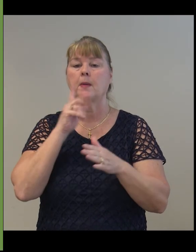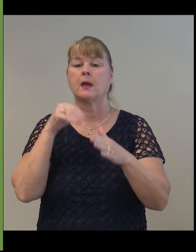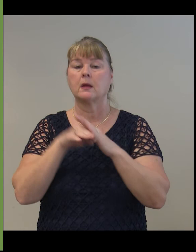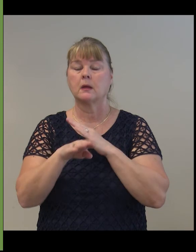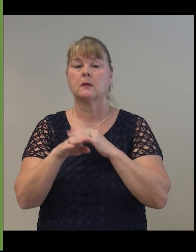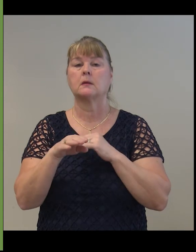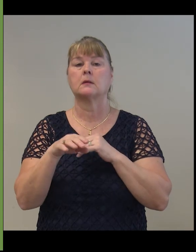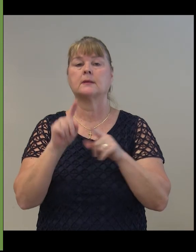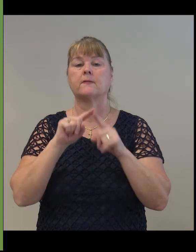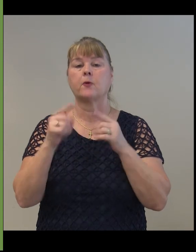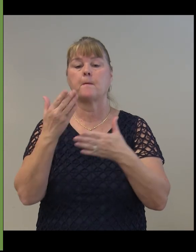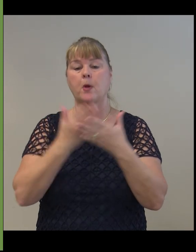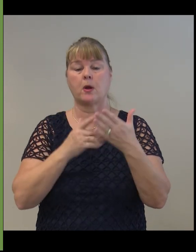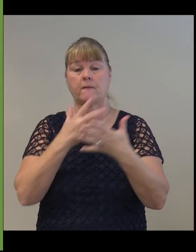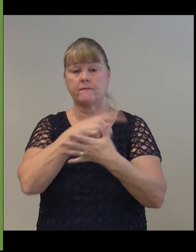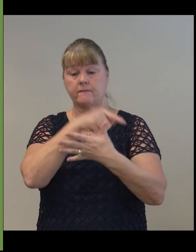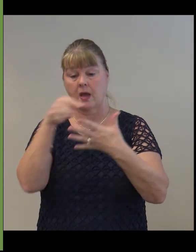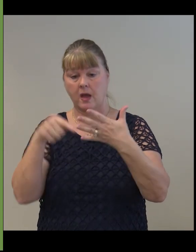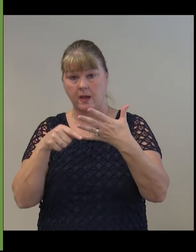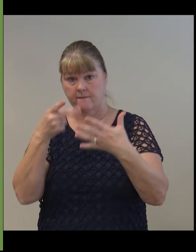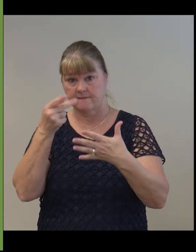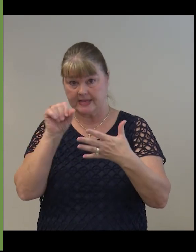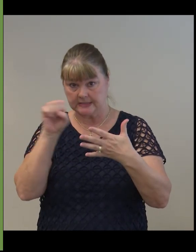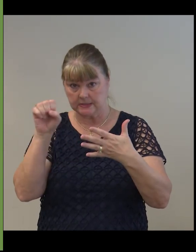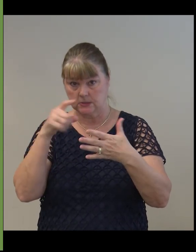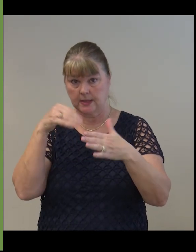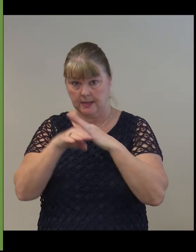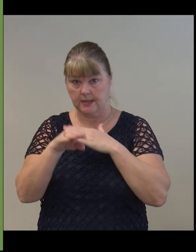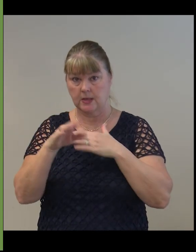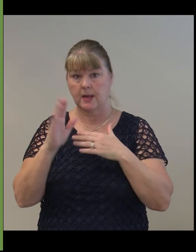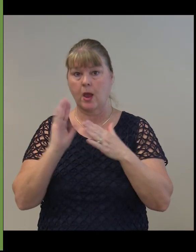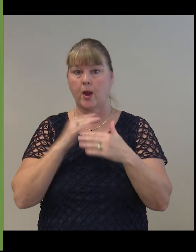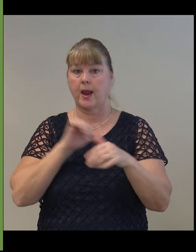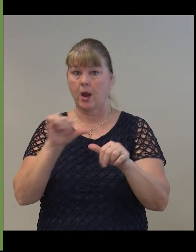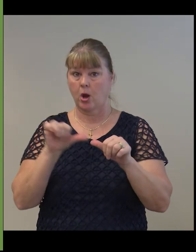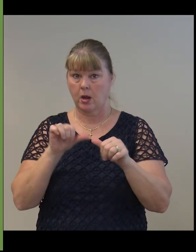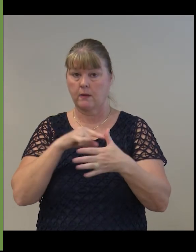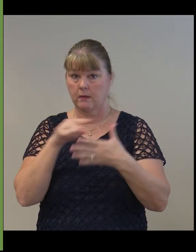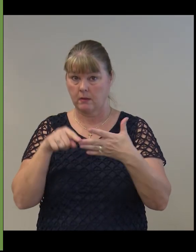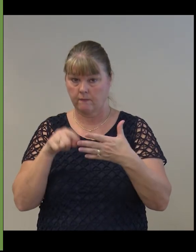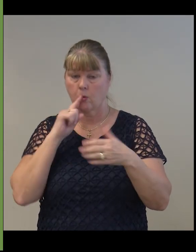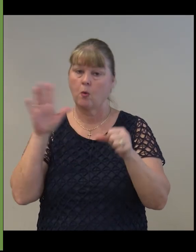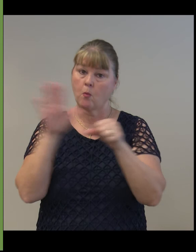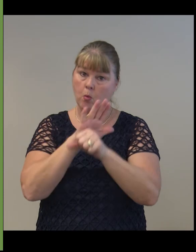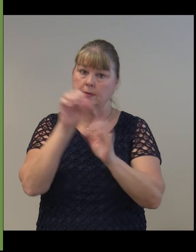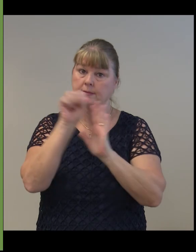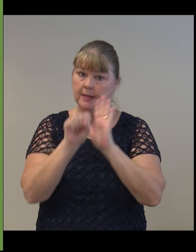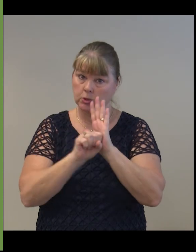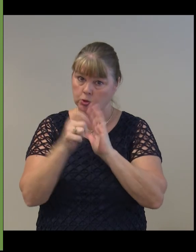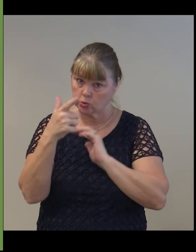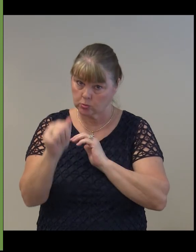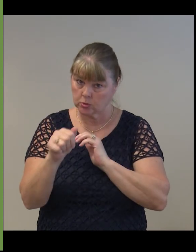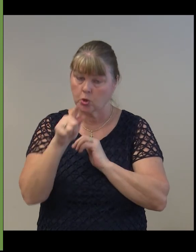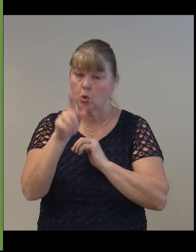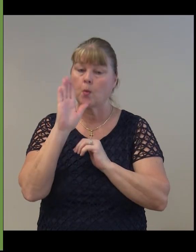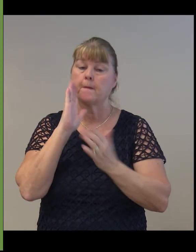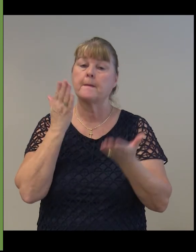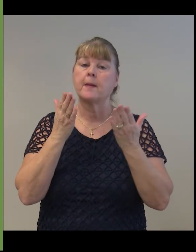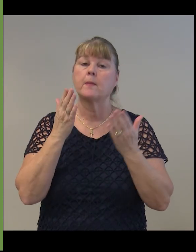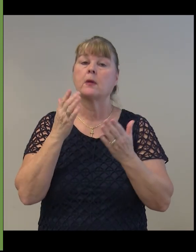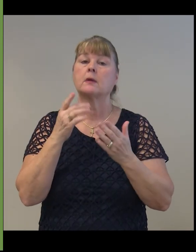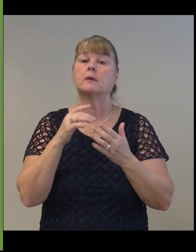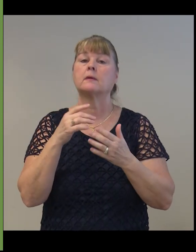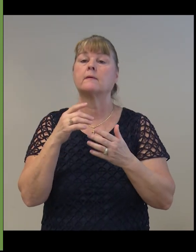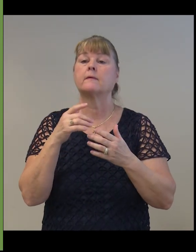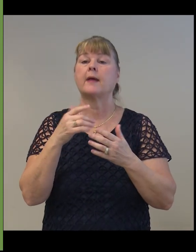these re-entry phases. There are 5 different phases to get back into the county. Now this is for the entire state of Georgia, and you